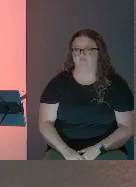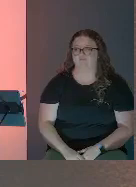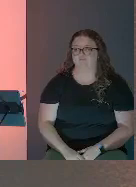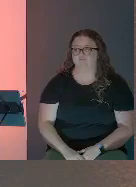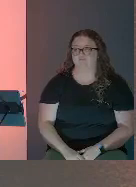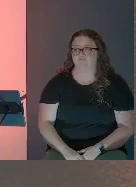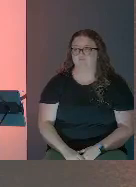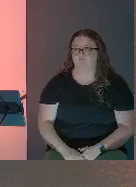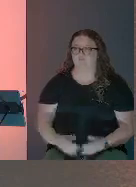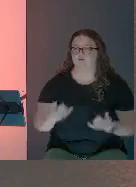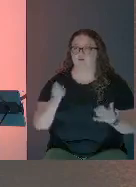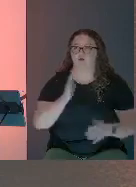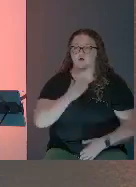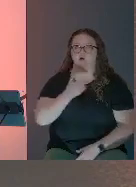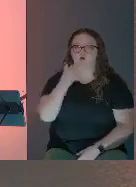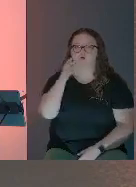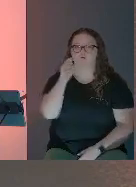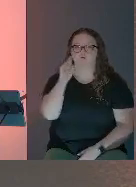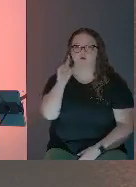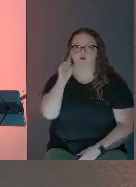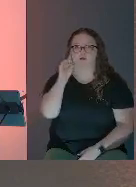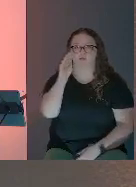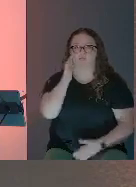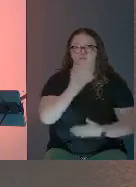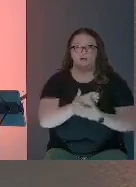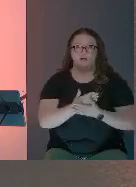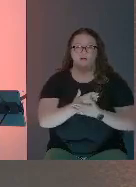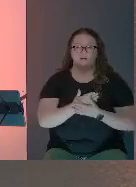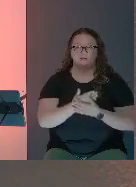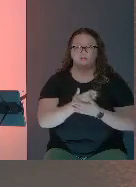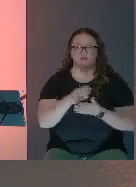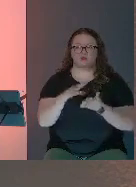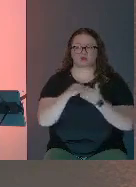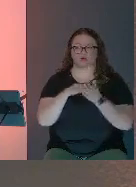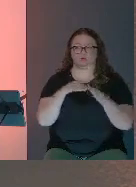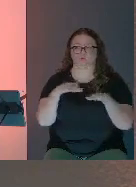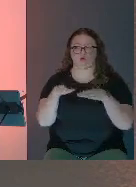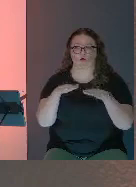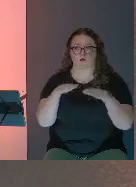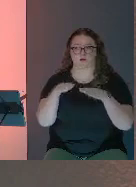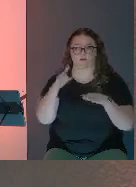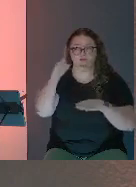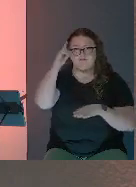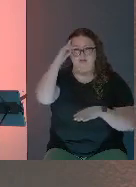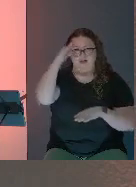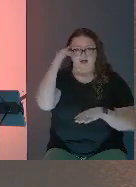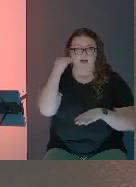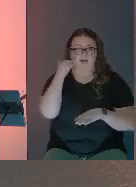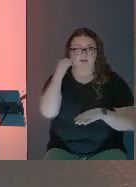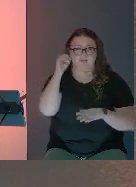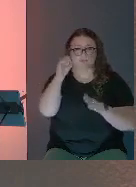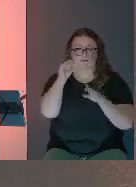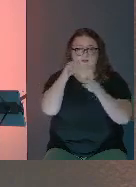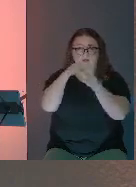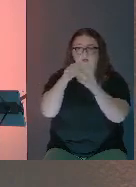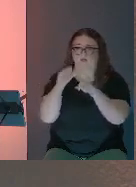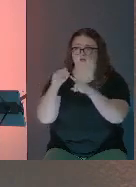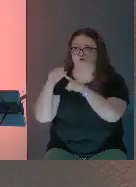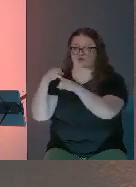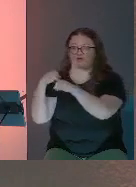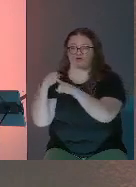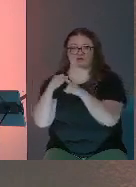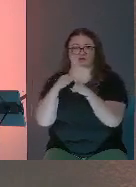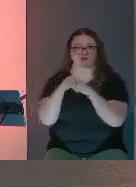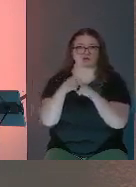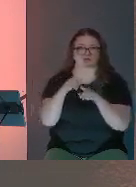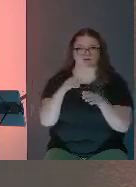Right now, our little grandson's learning to walk. He's bumping his head everywhere. He's falling. Are we going to kick him out of the family because he